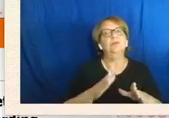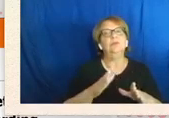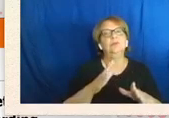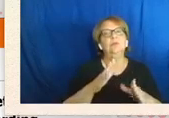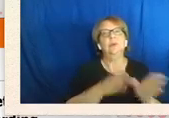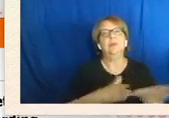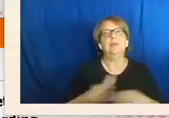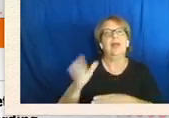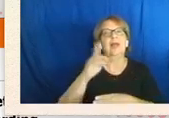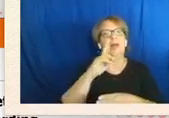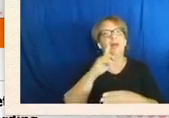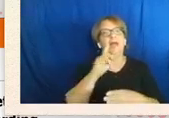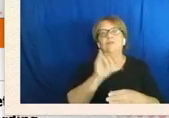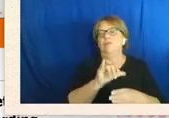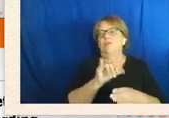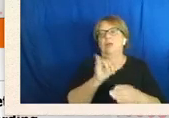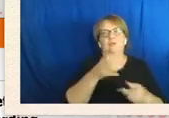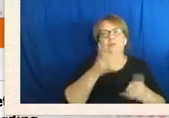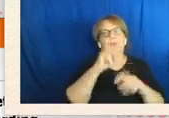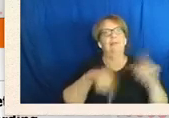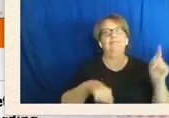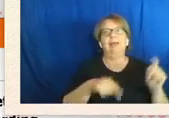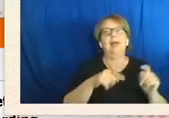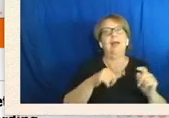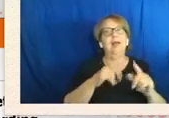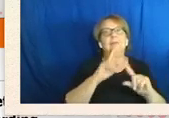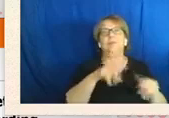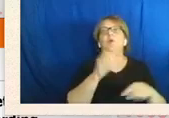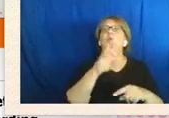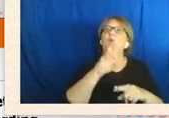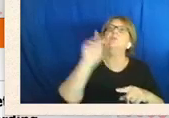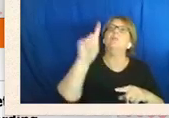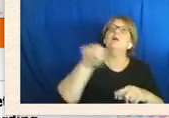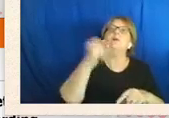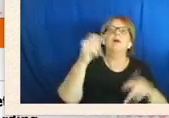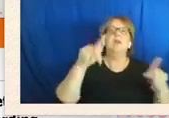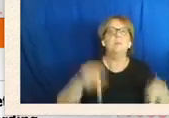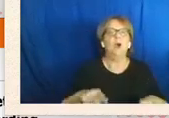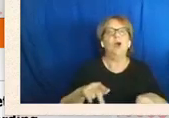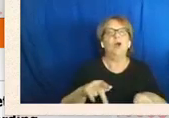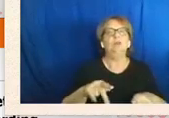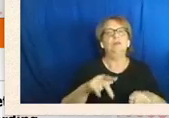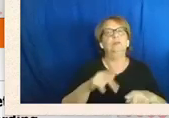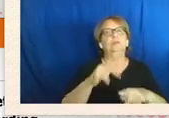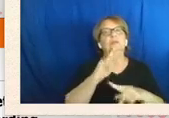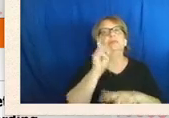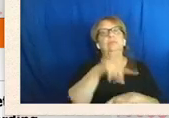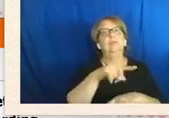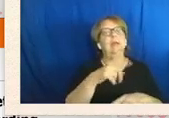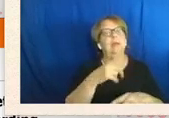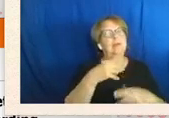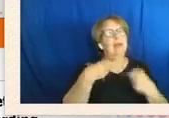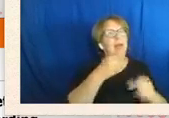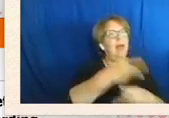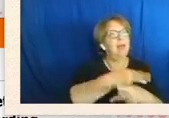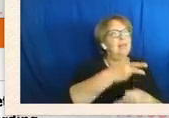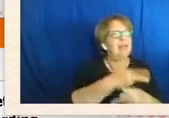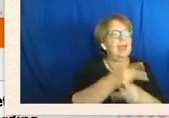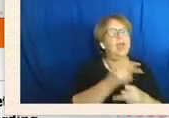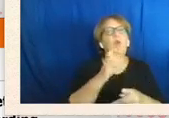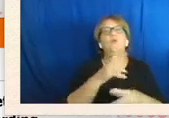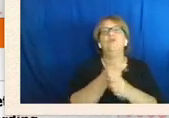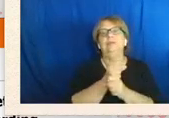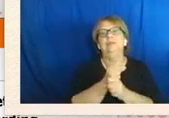document or orally designating another person to direct the course of his or her health care or to receive his or her